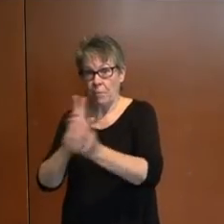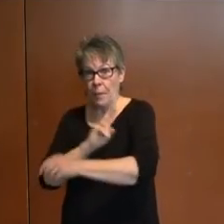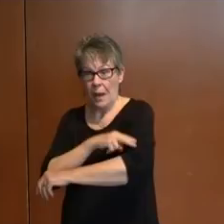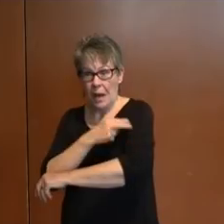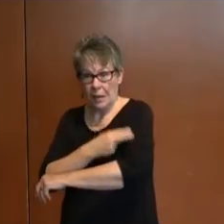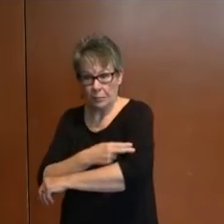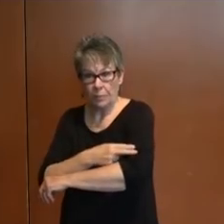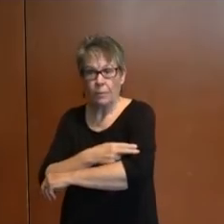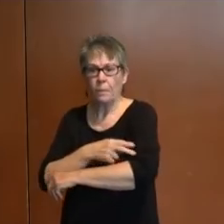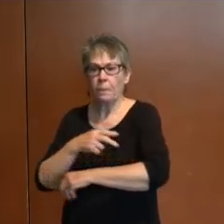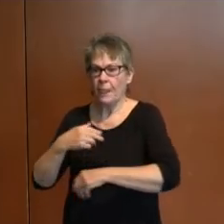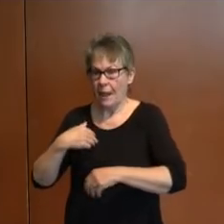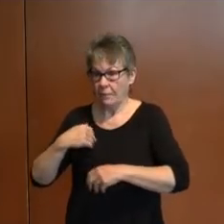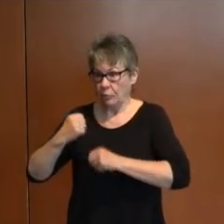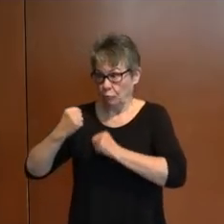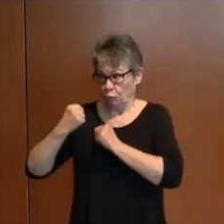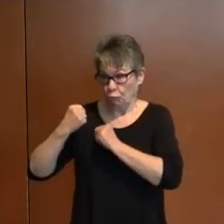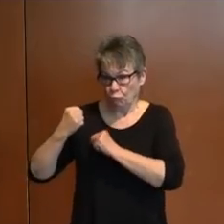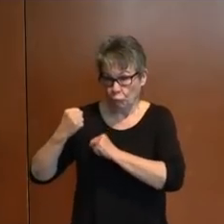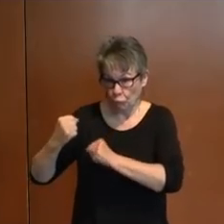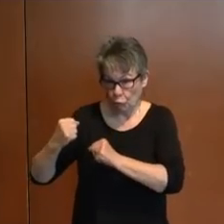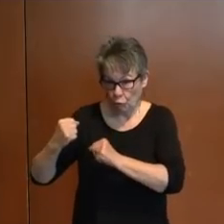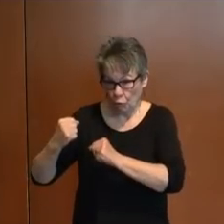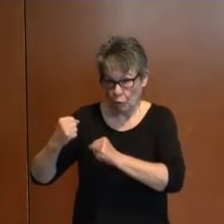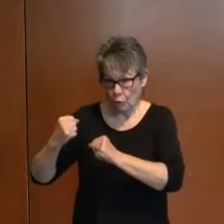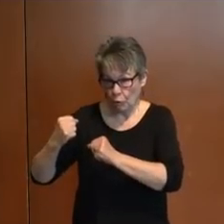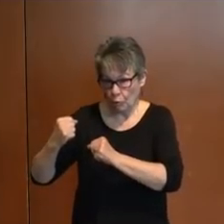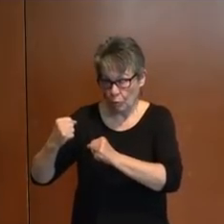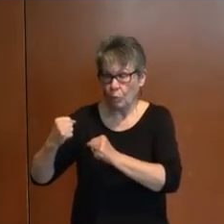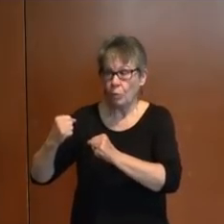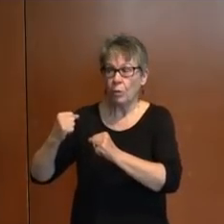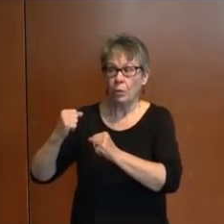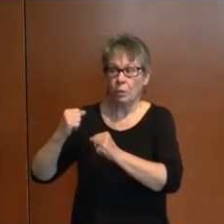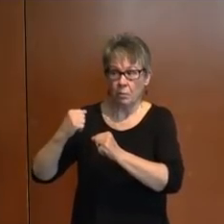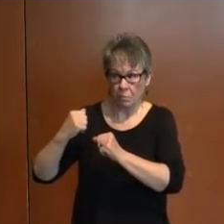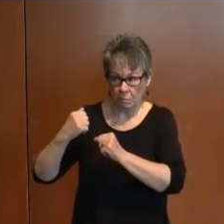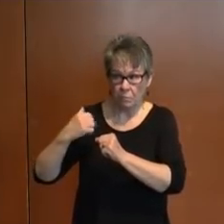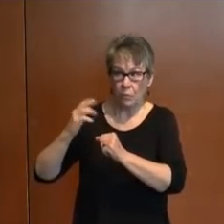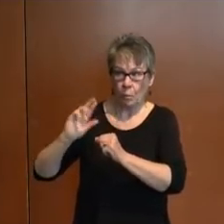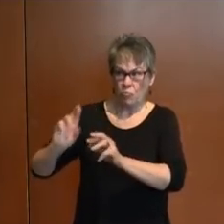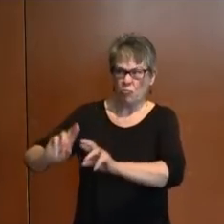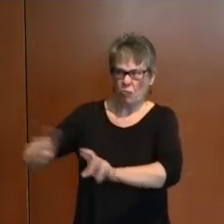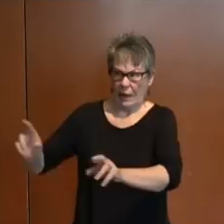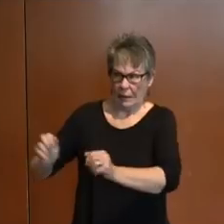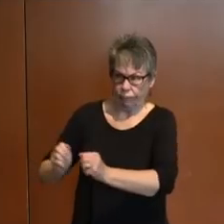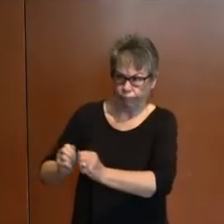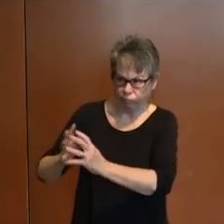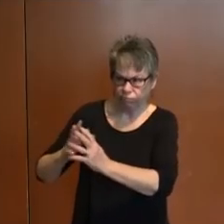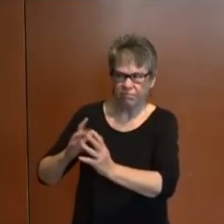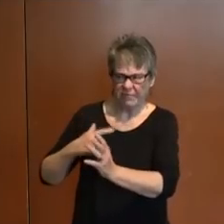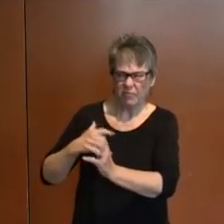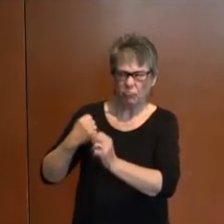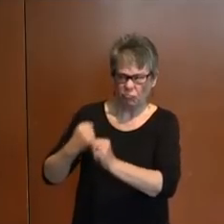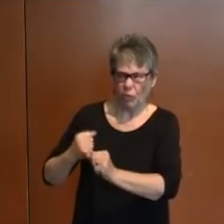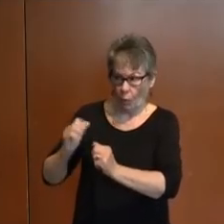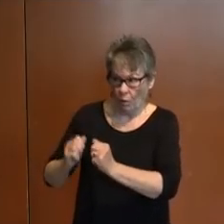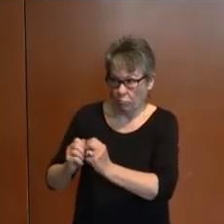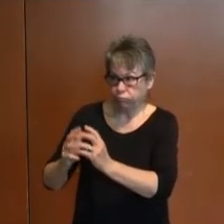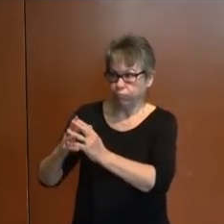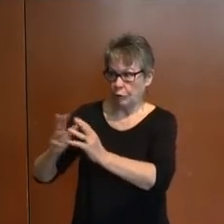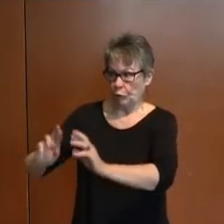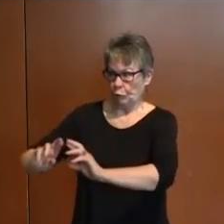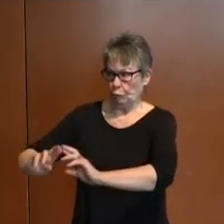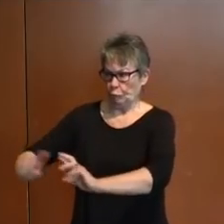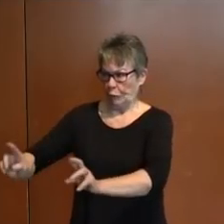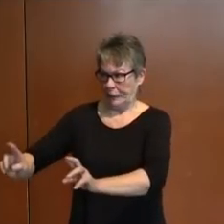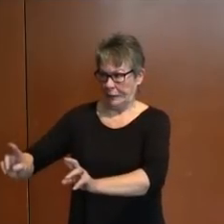now. So there may be beds in the hospital, but we really have a critical care crunch right now. So we'll be